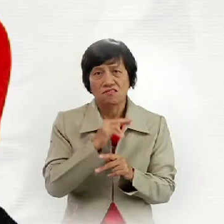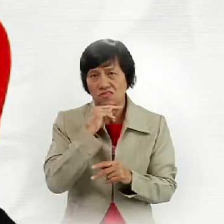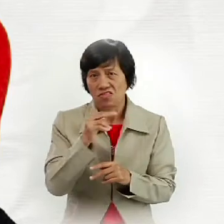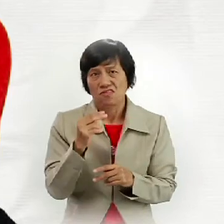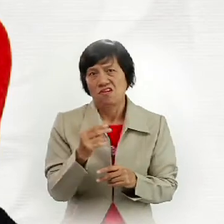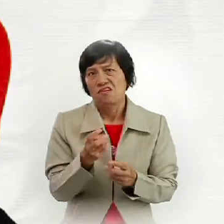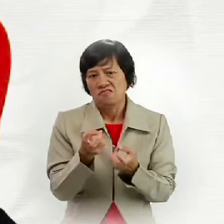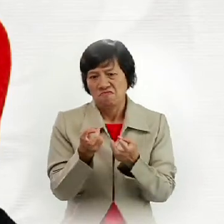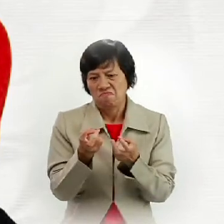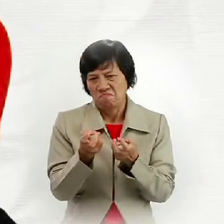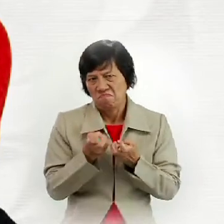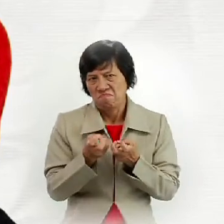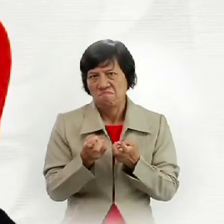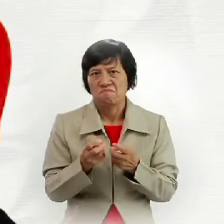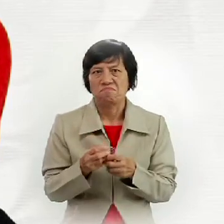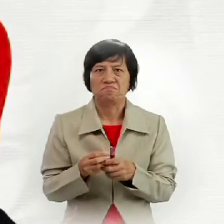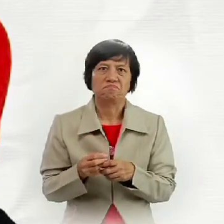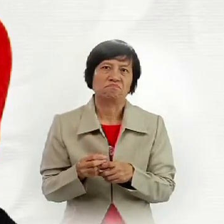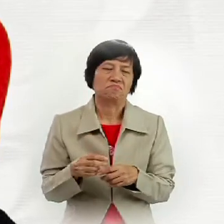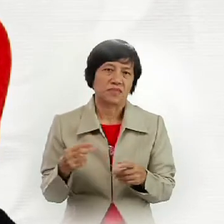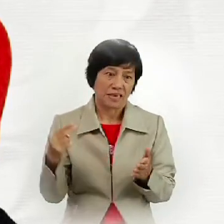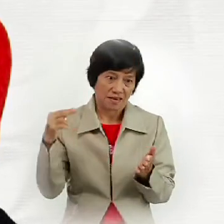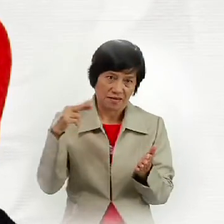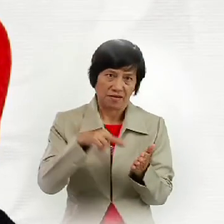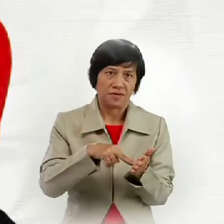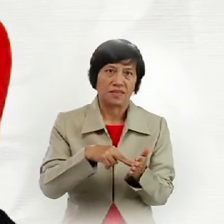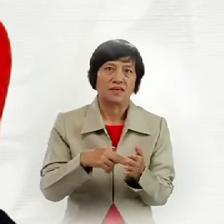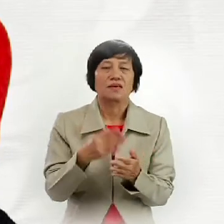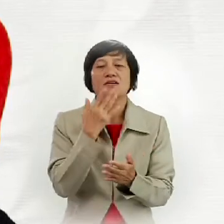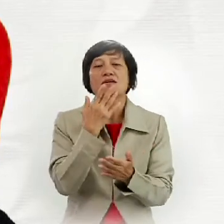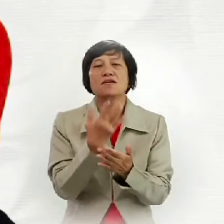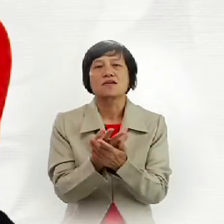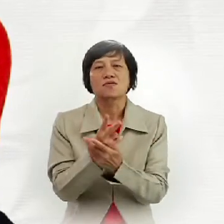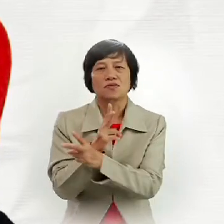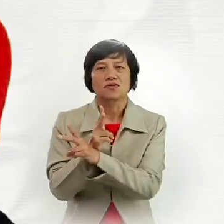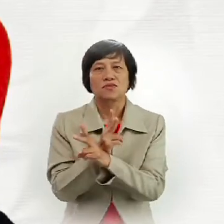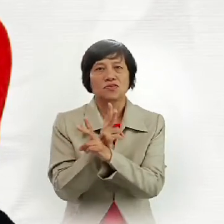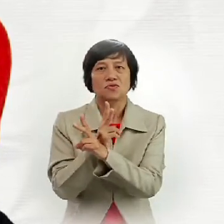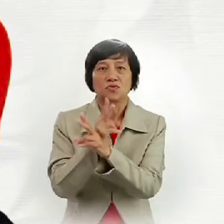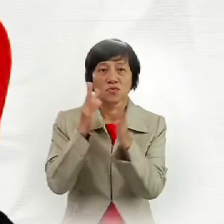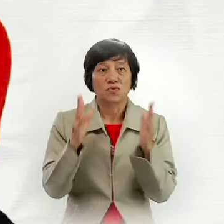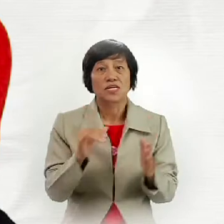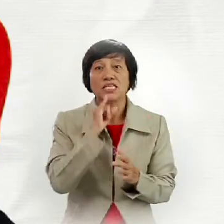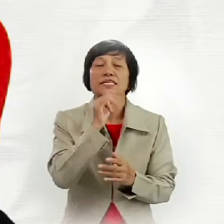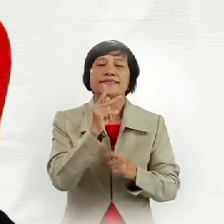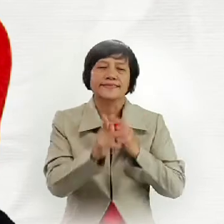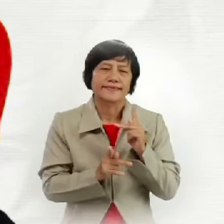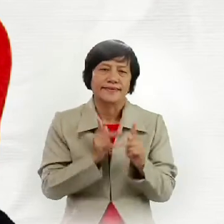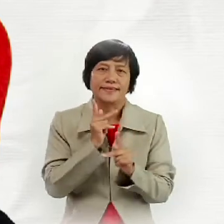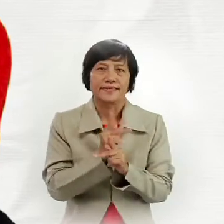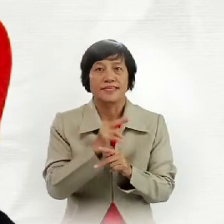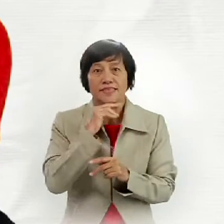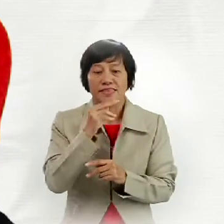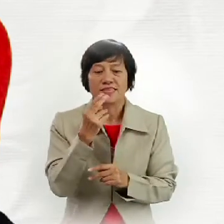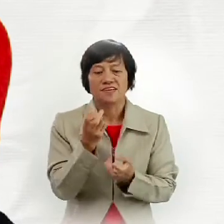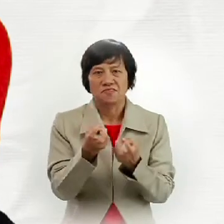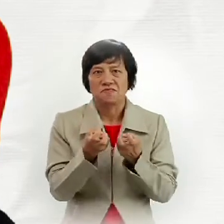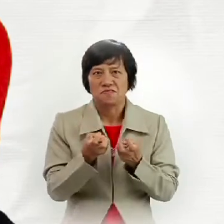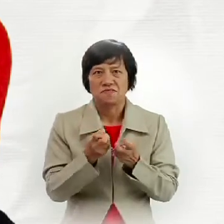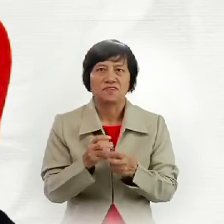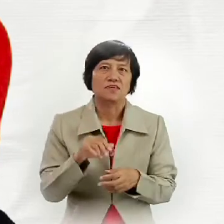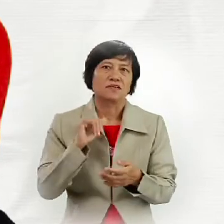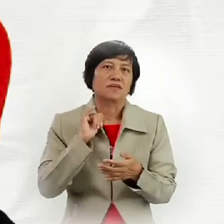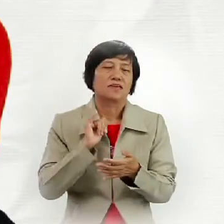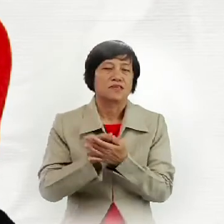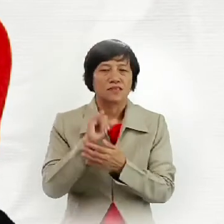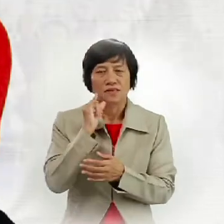Let me repeat that. A good steward is selfless and not selfish. That's what we